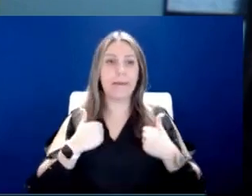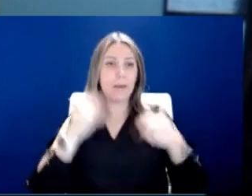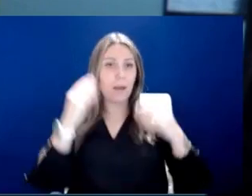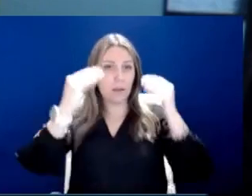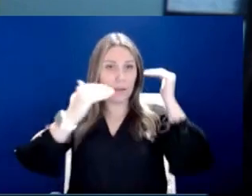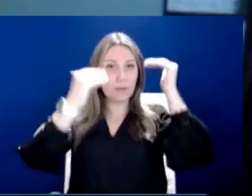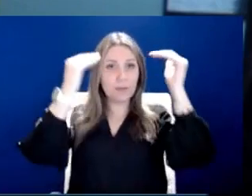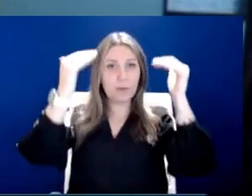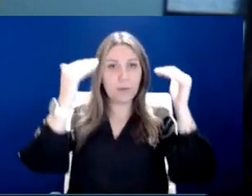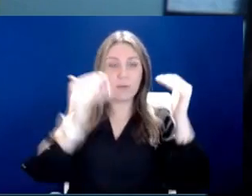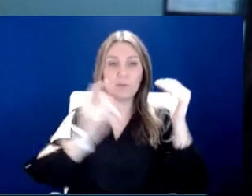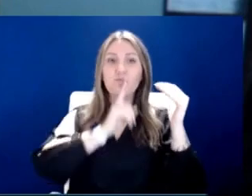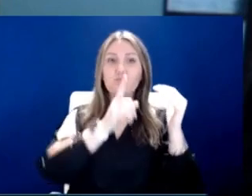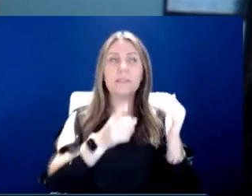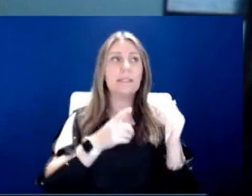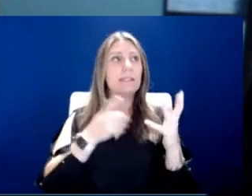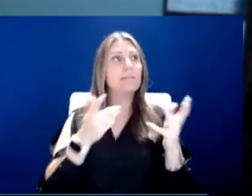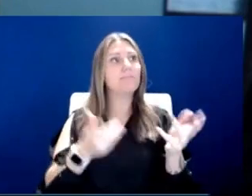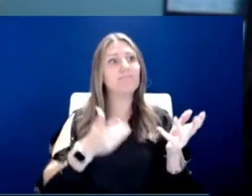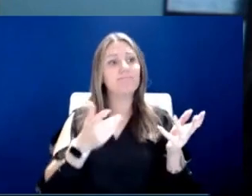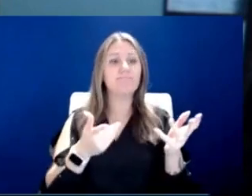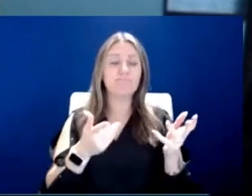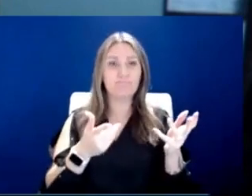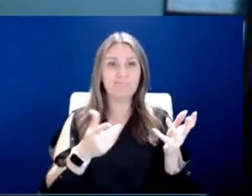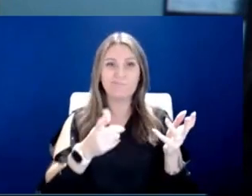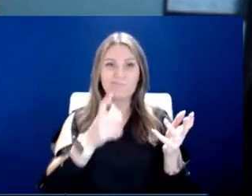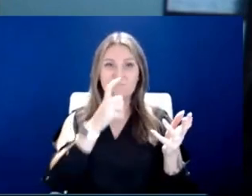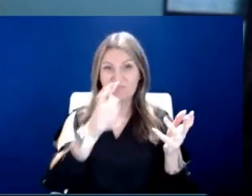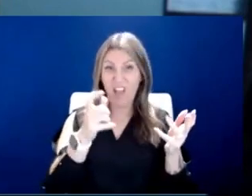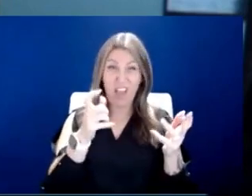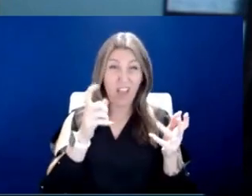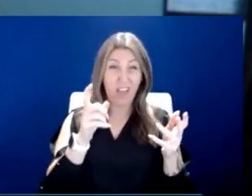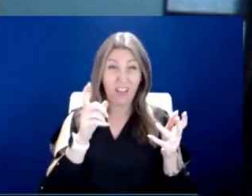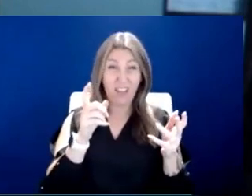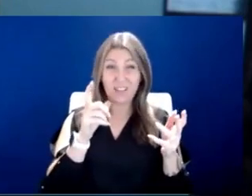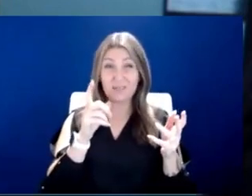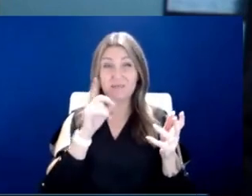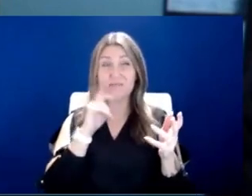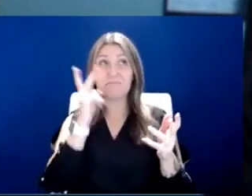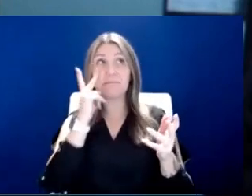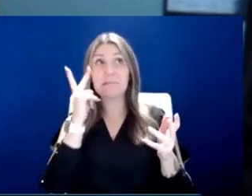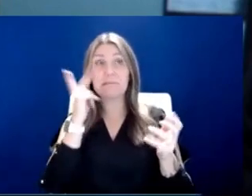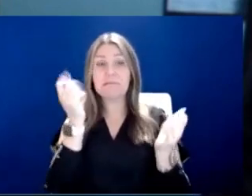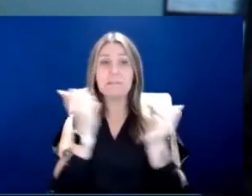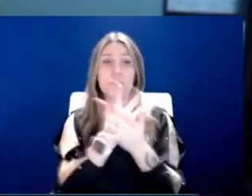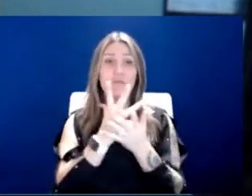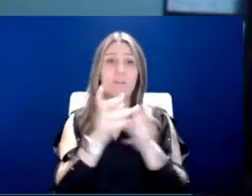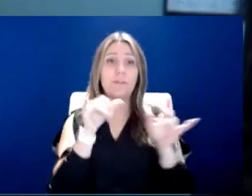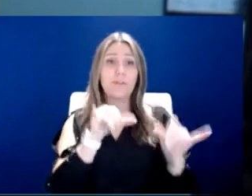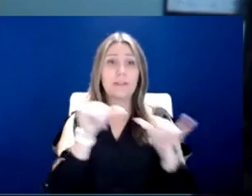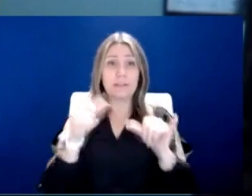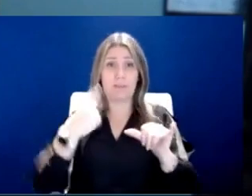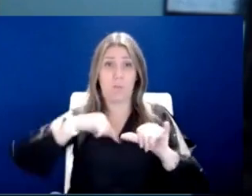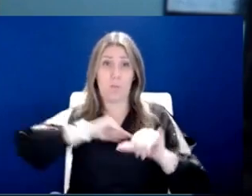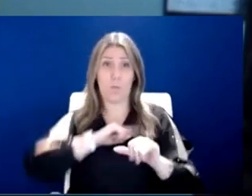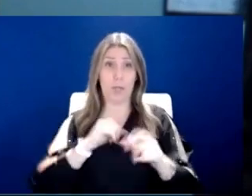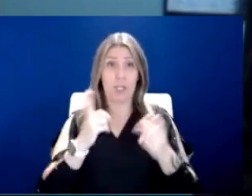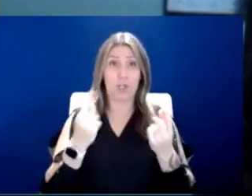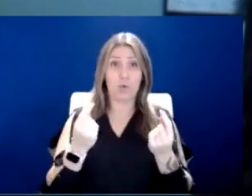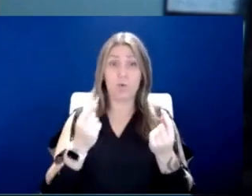really doesn't maybe look at everything through the same lens that we do retrospectively, this is one of those things